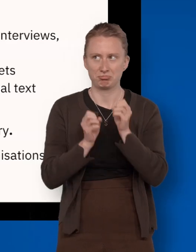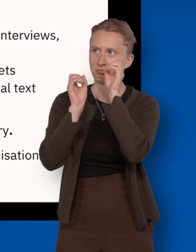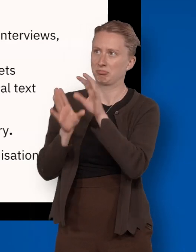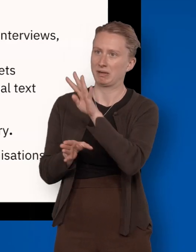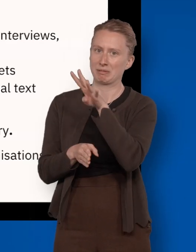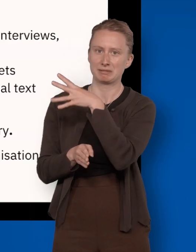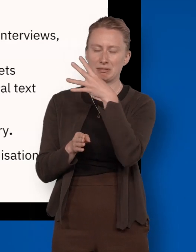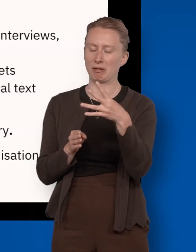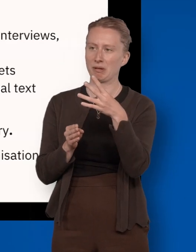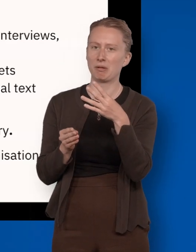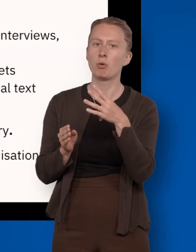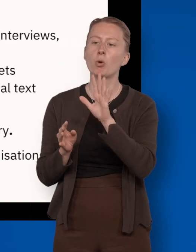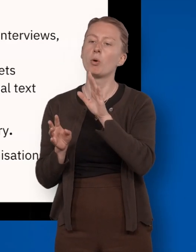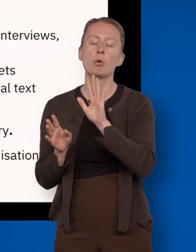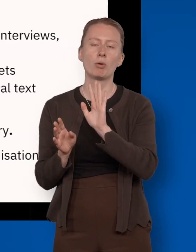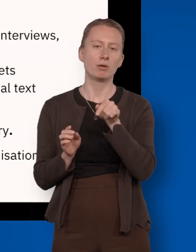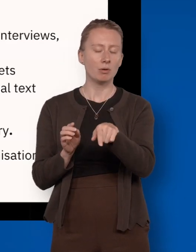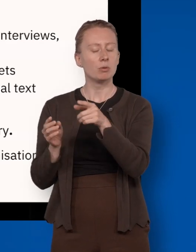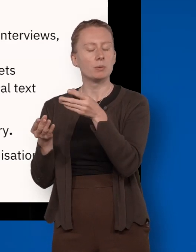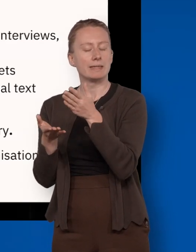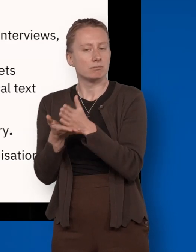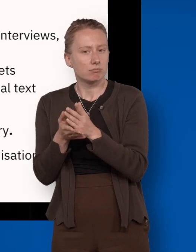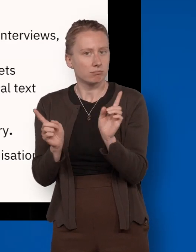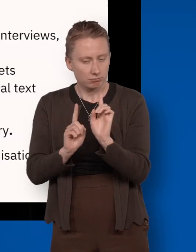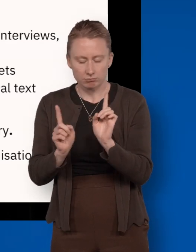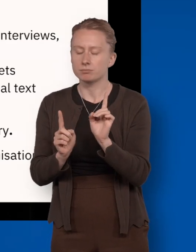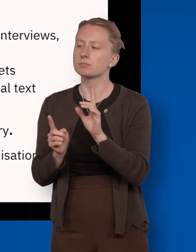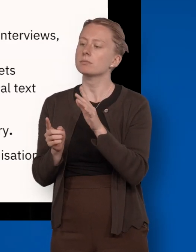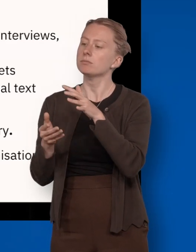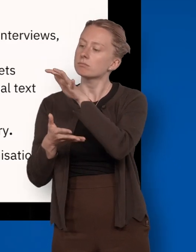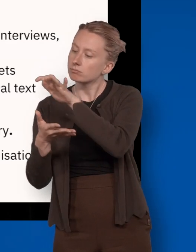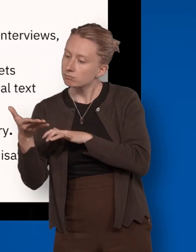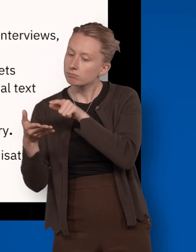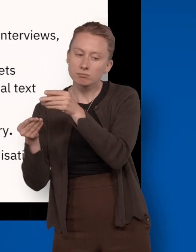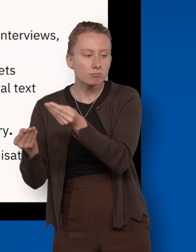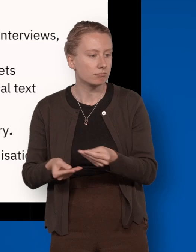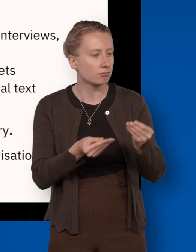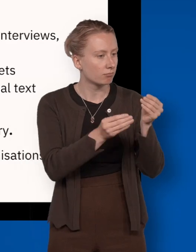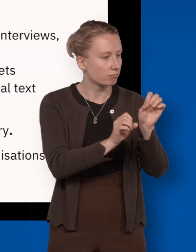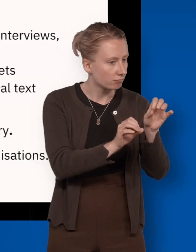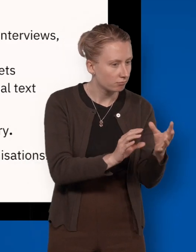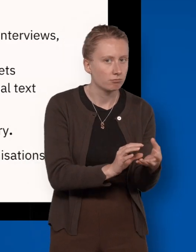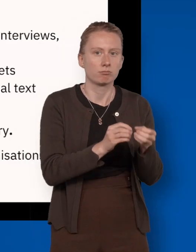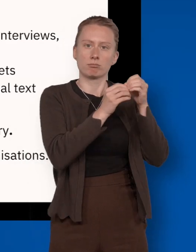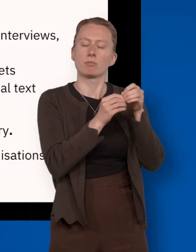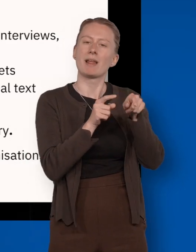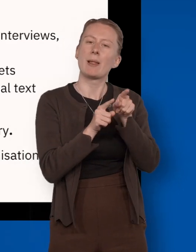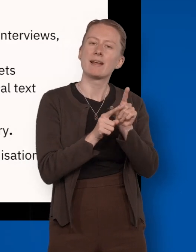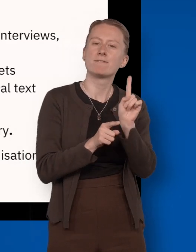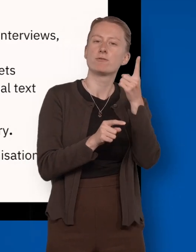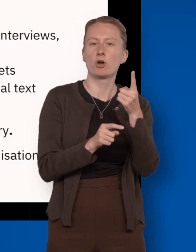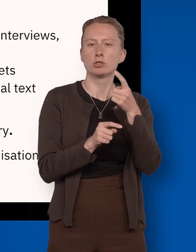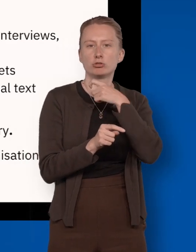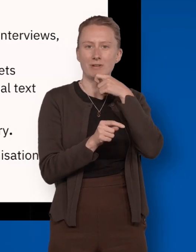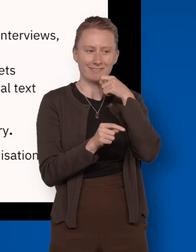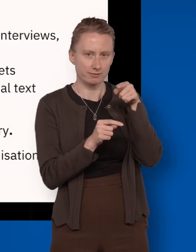what comes out the other end. We rather use that as like a first draft maybe of analysis, or just a